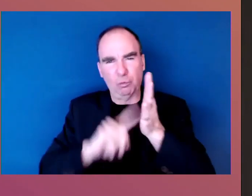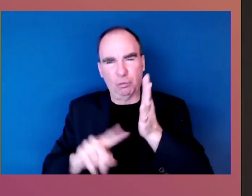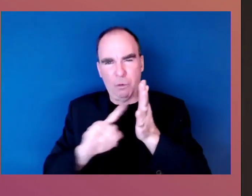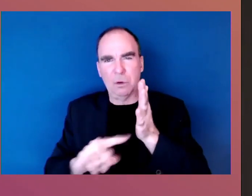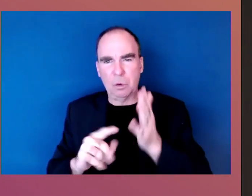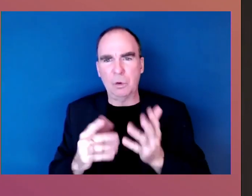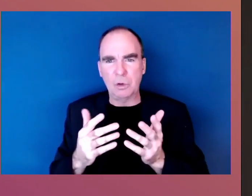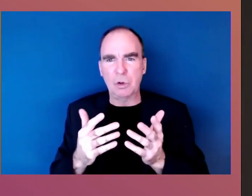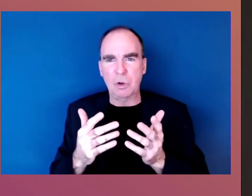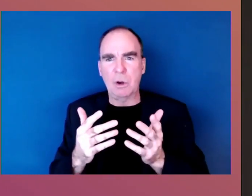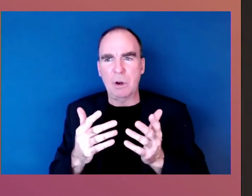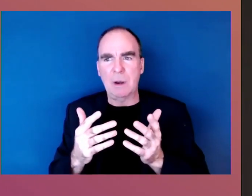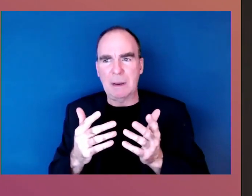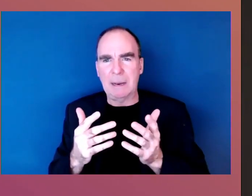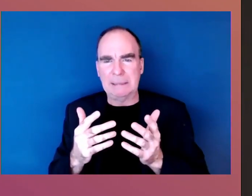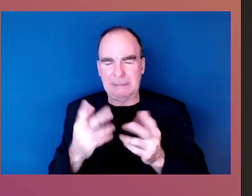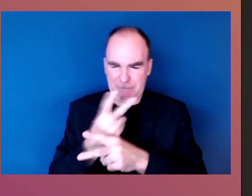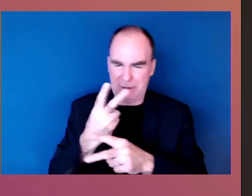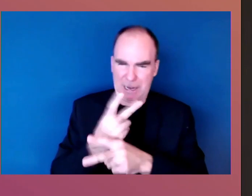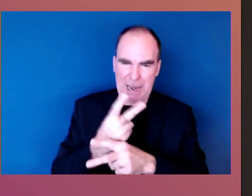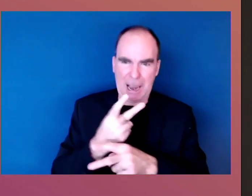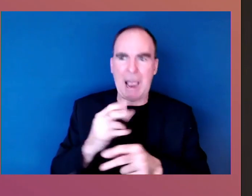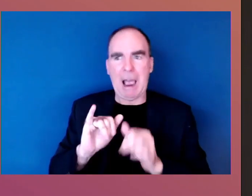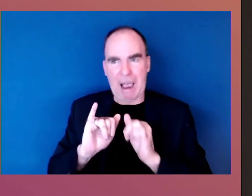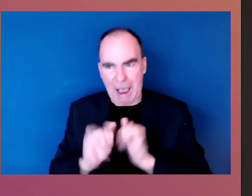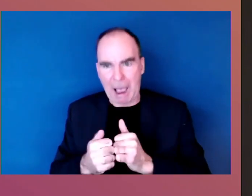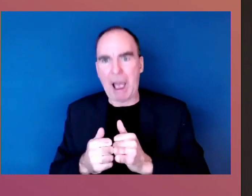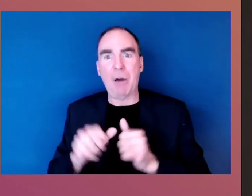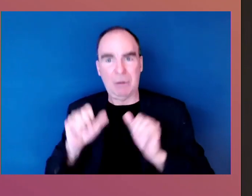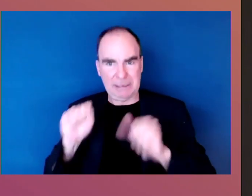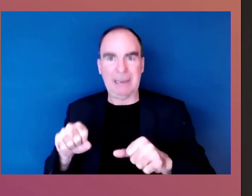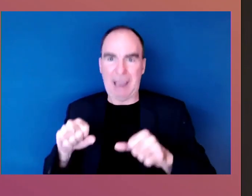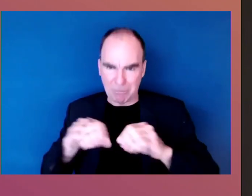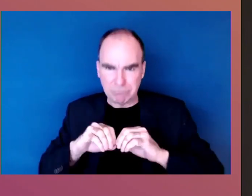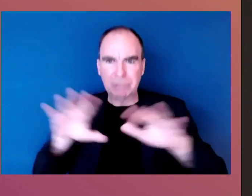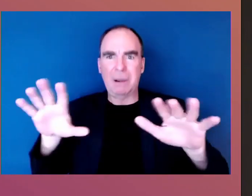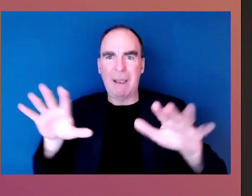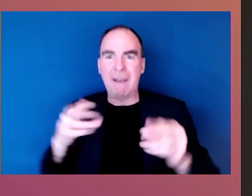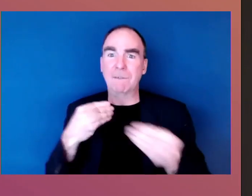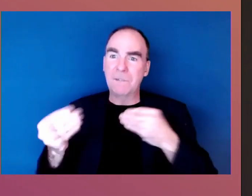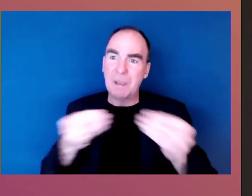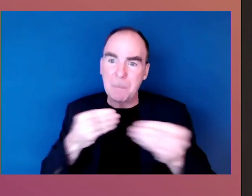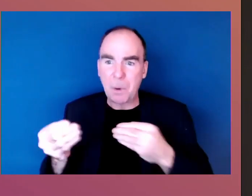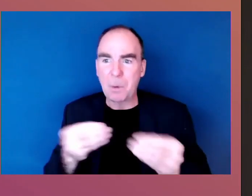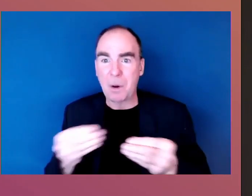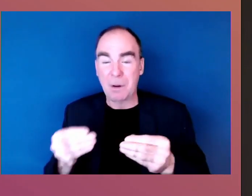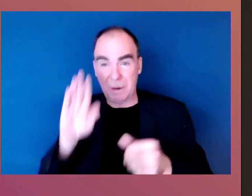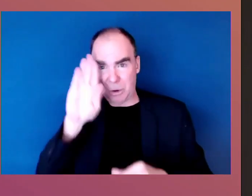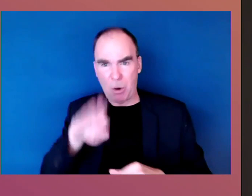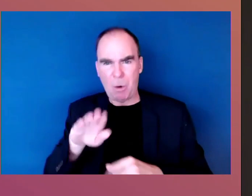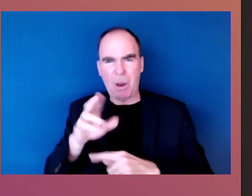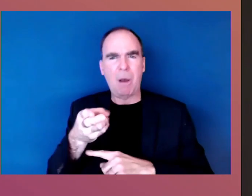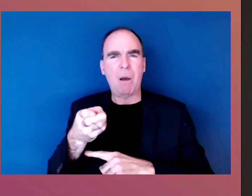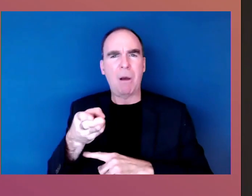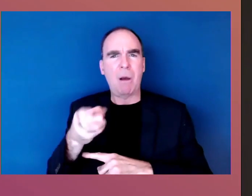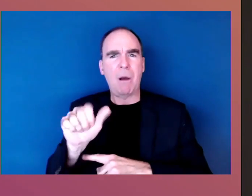to make this suitcase practically available in a flexible manner. From hardware perspective, we want to see how big